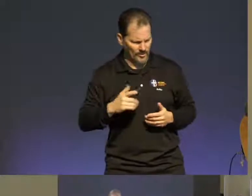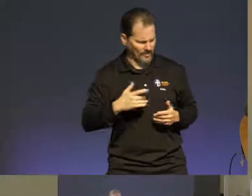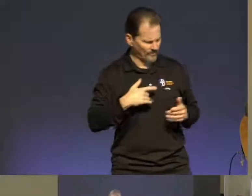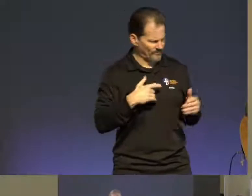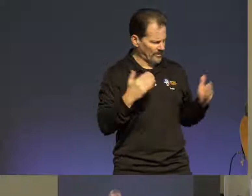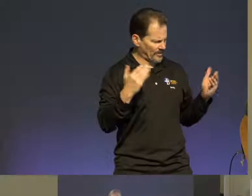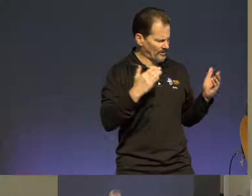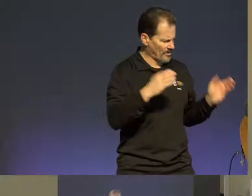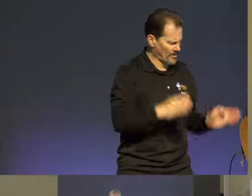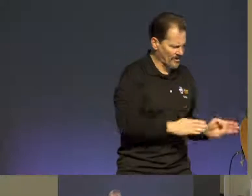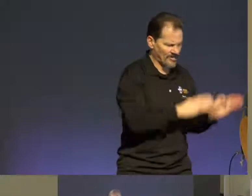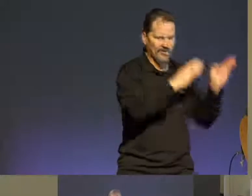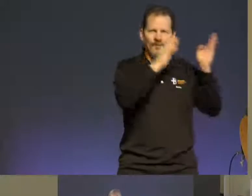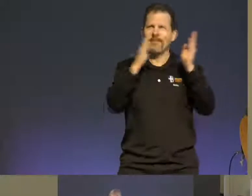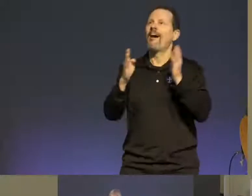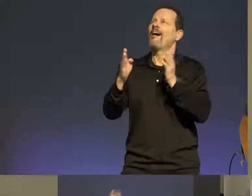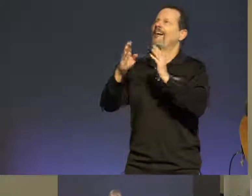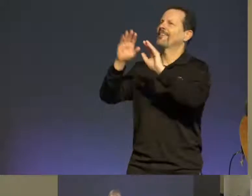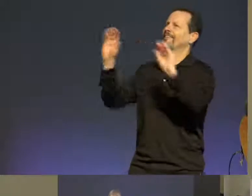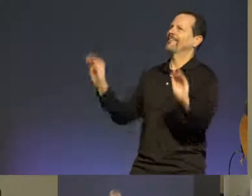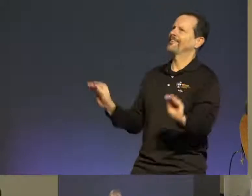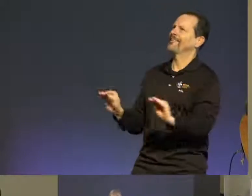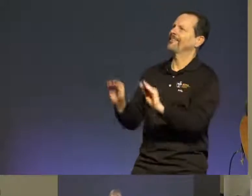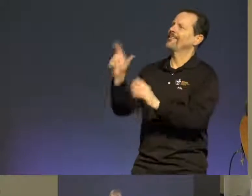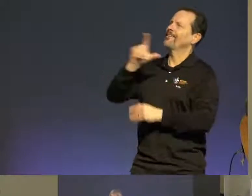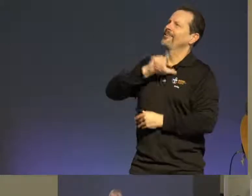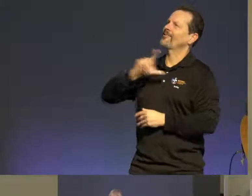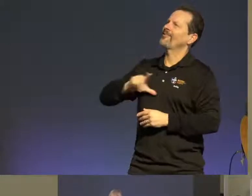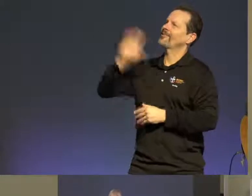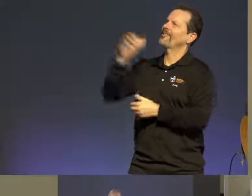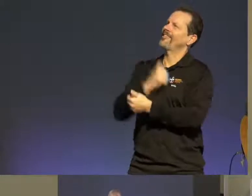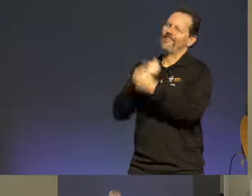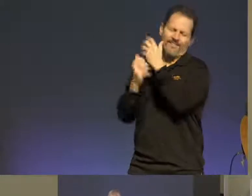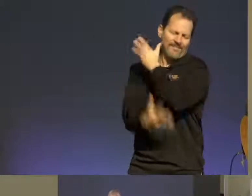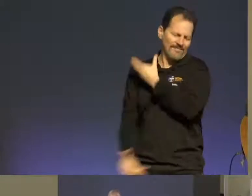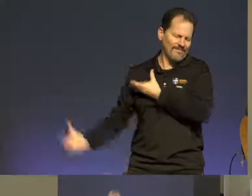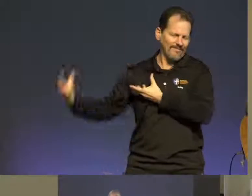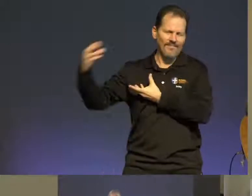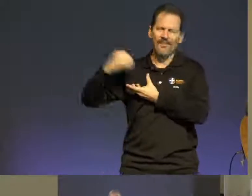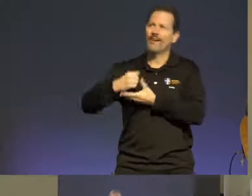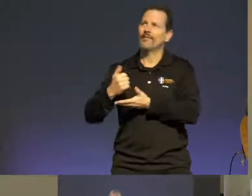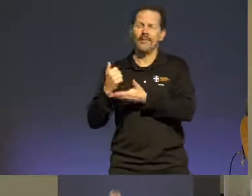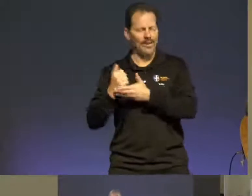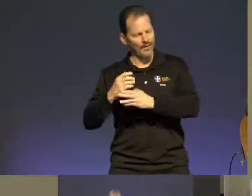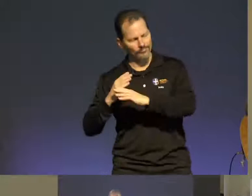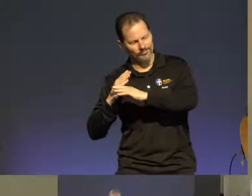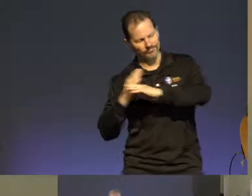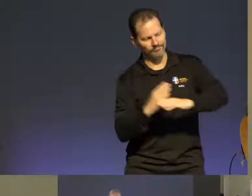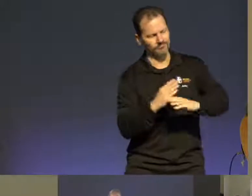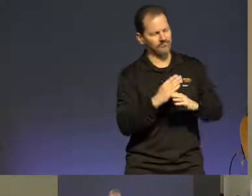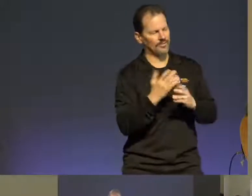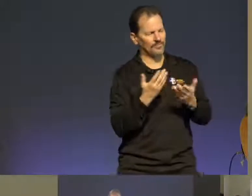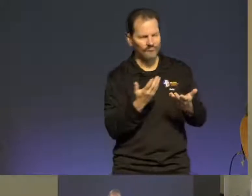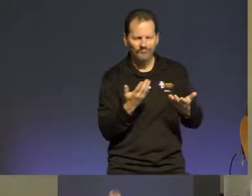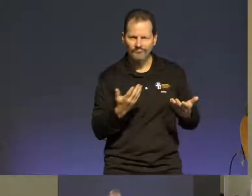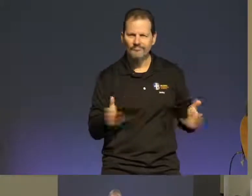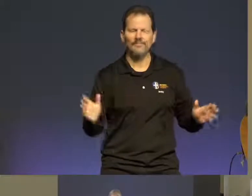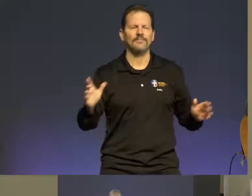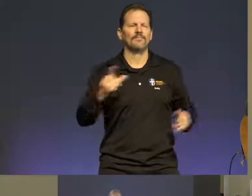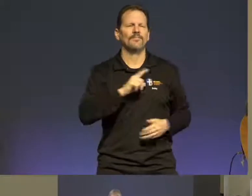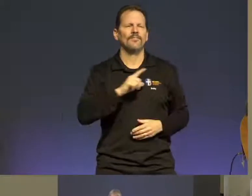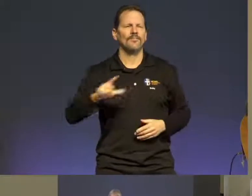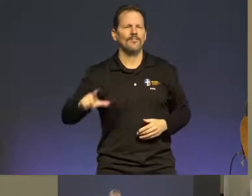Shadows steal the light. Your love is my battle cry.